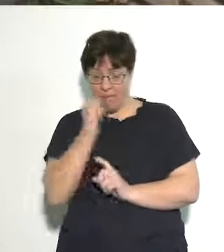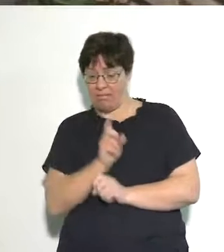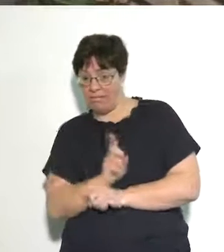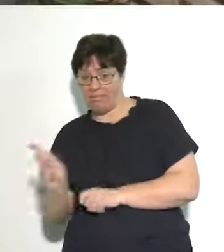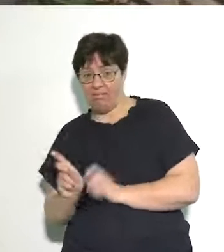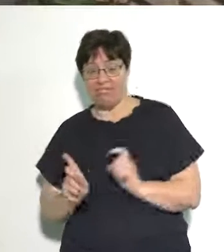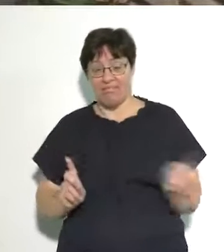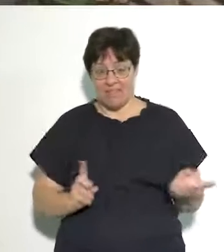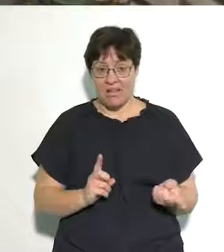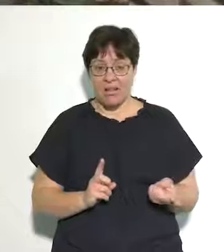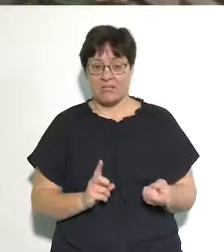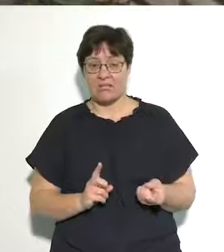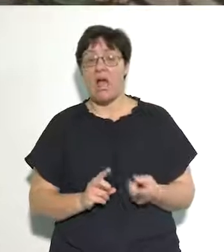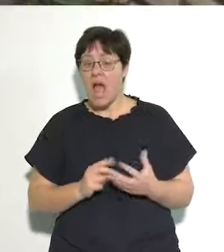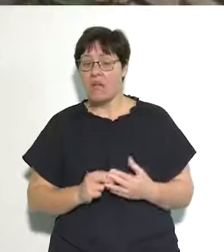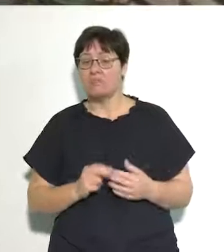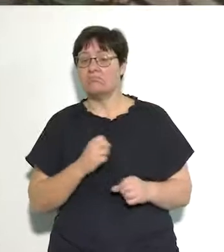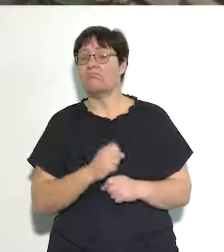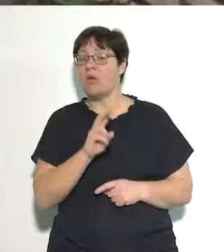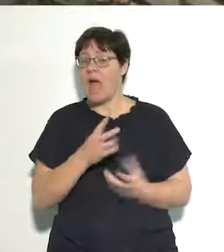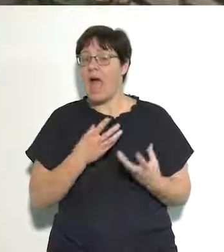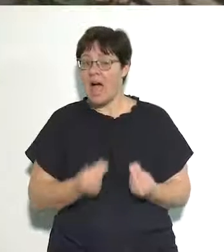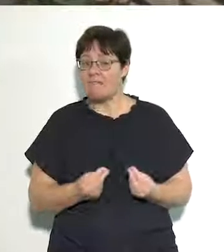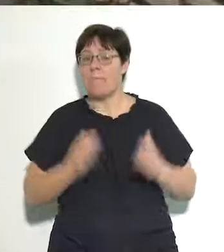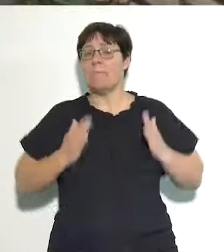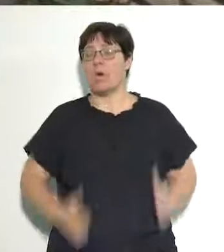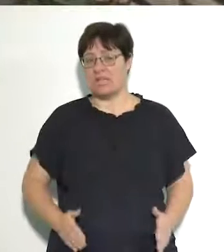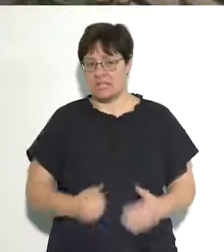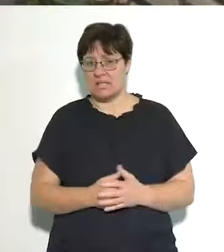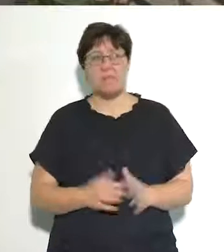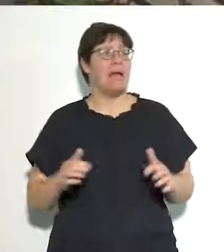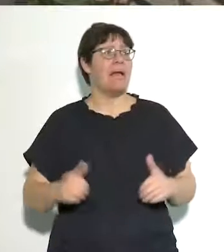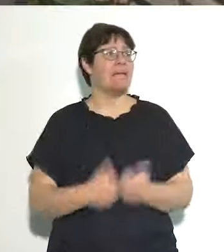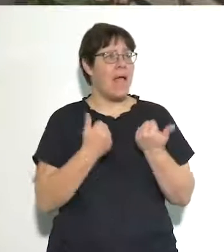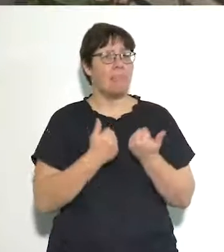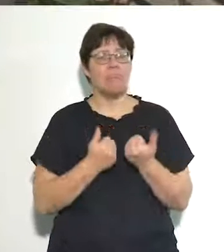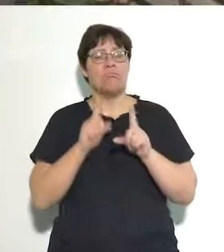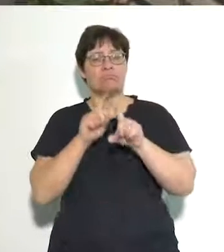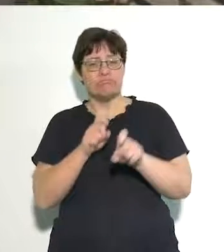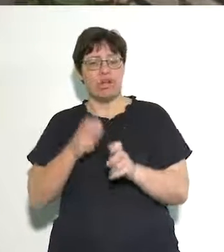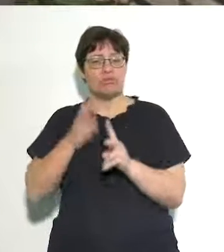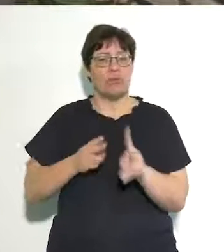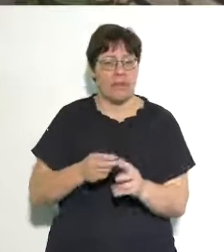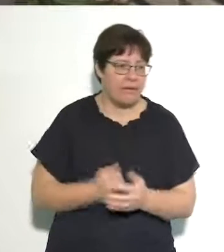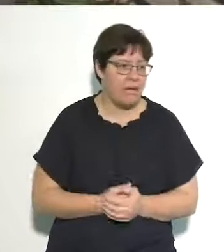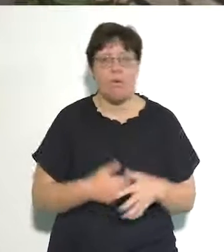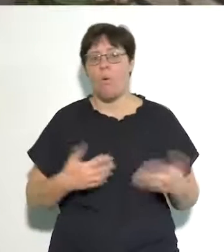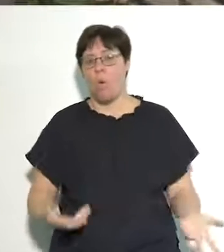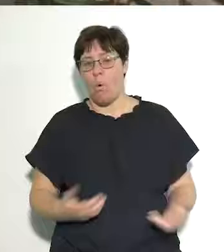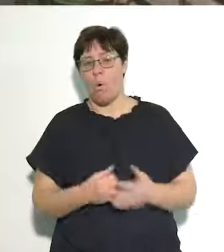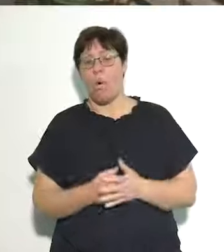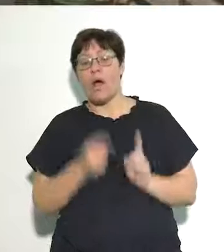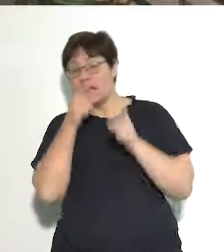1 and 2, children use their bodies to give directions. They may play games like tracking the train